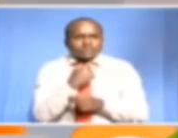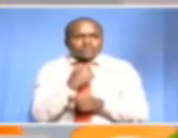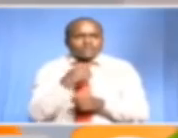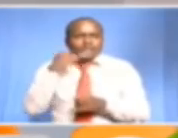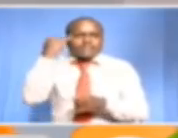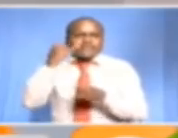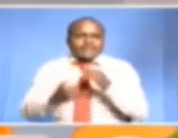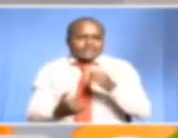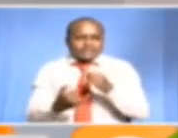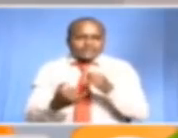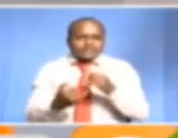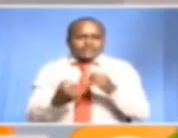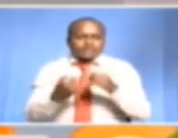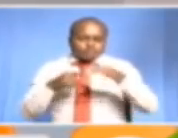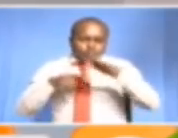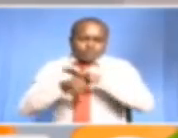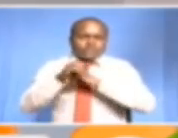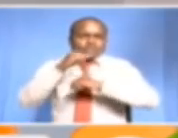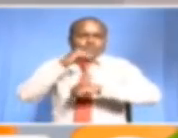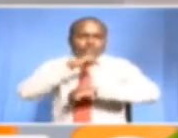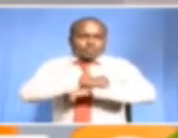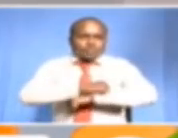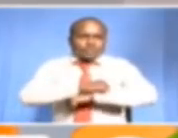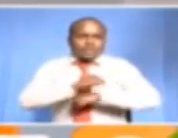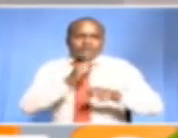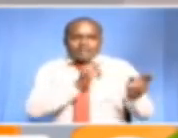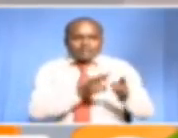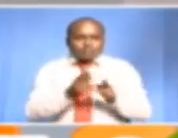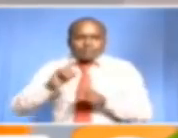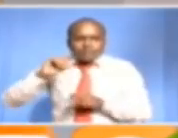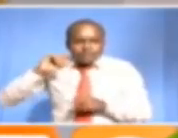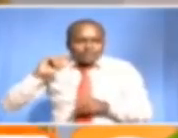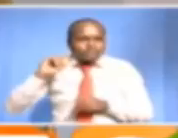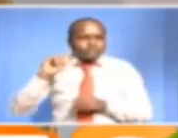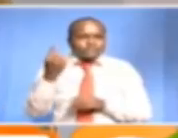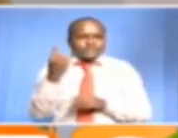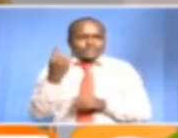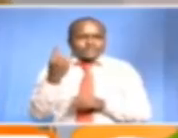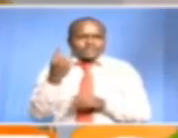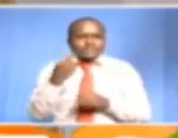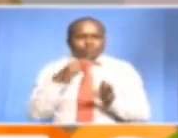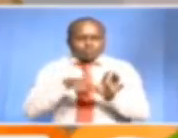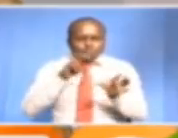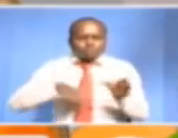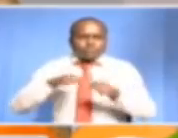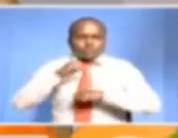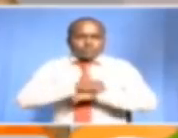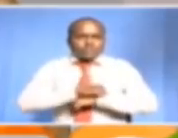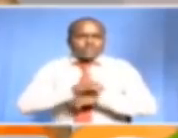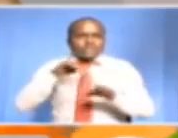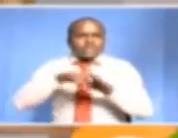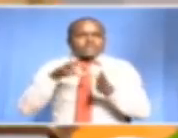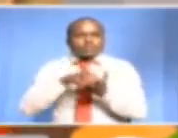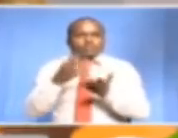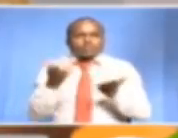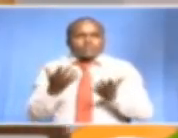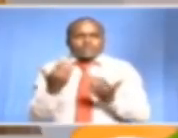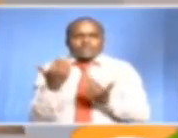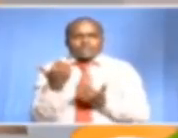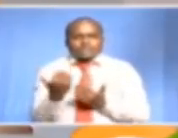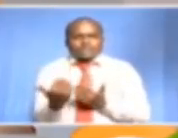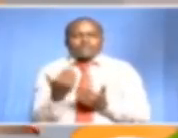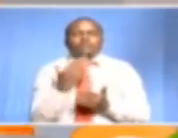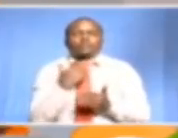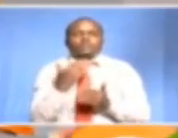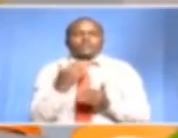children to get into school. And they're usually the first children to drop out of school. Mm. In situations where a parent, for example, wants to